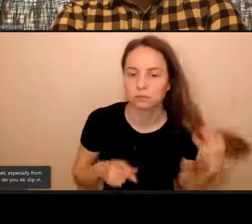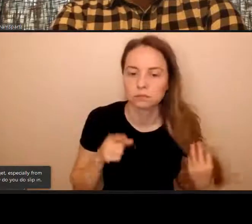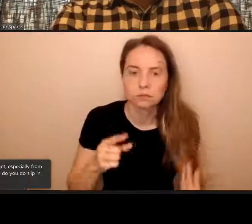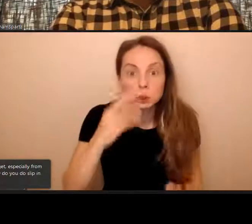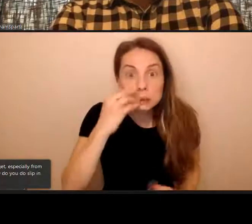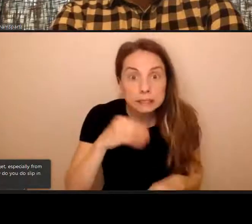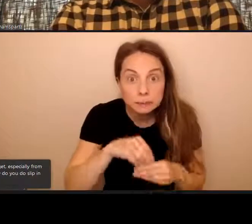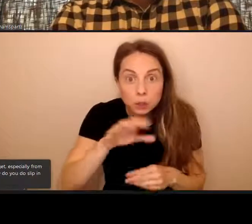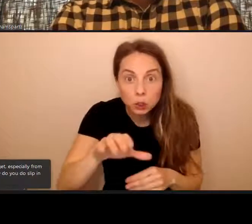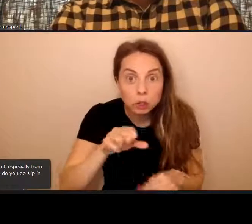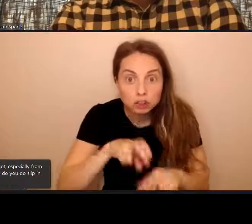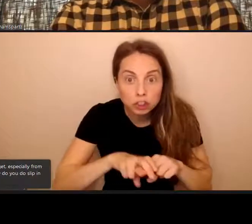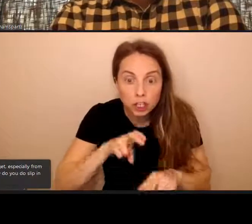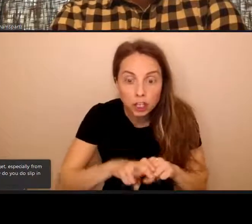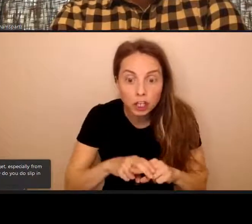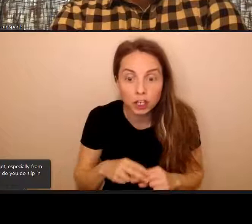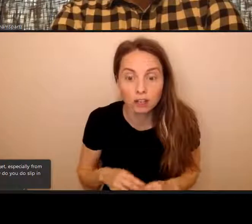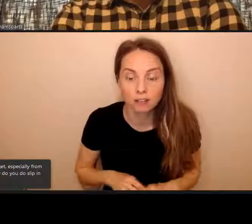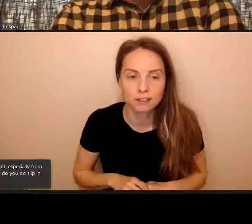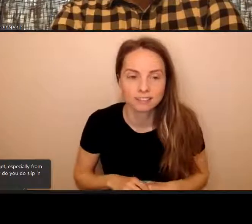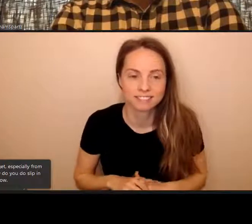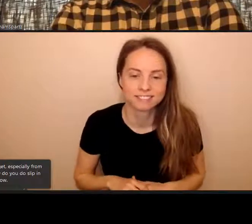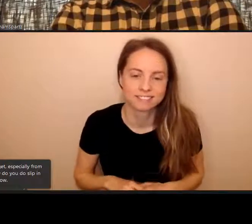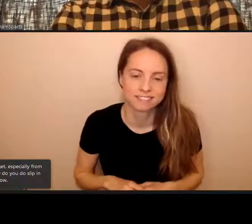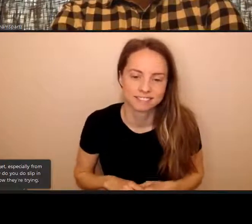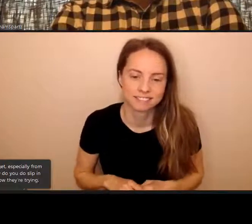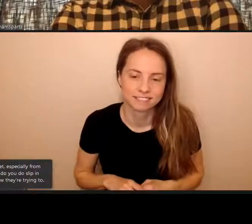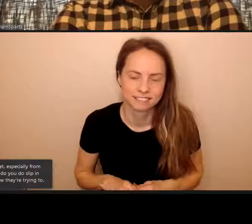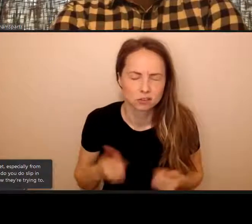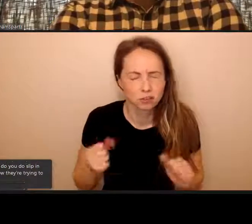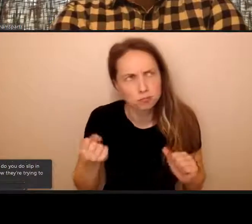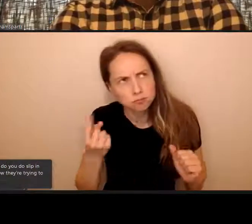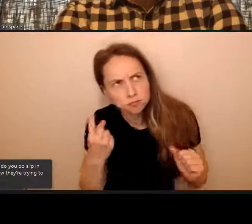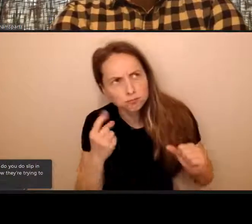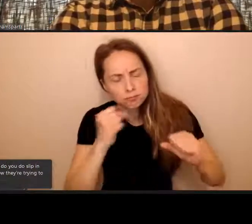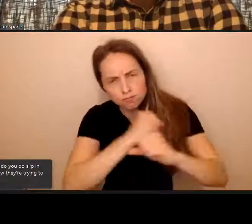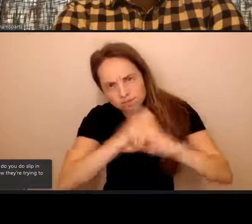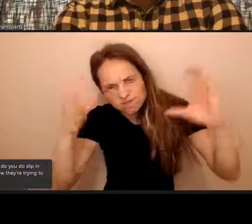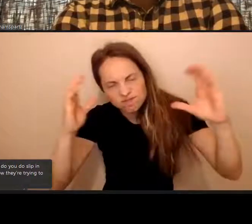your chair? Because they're trying to understand, like,